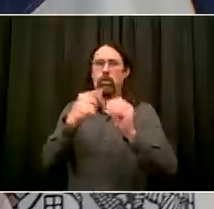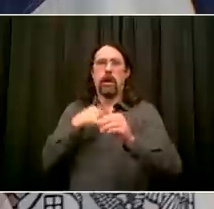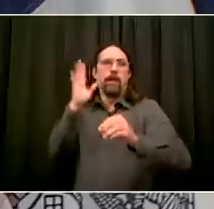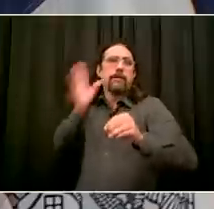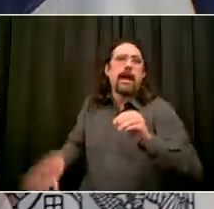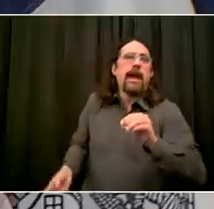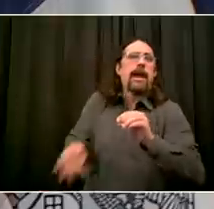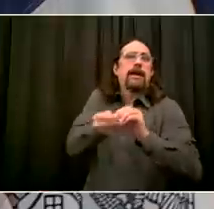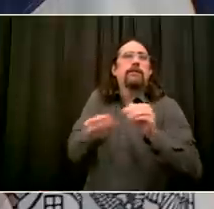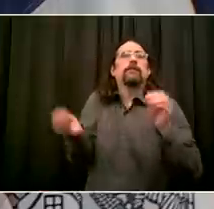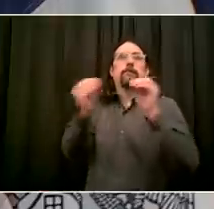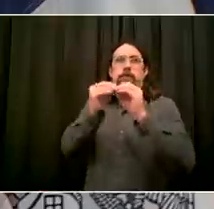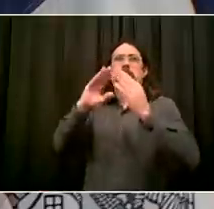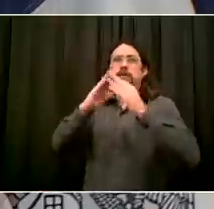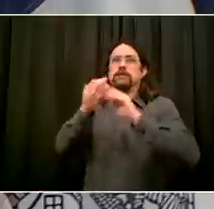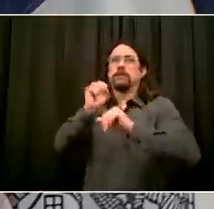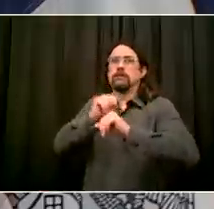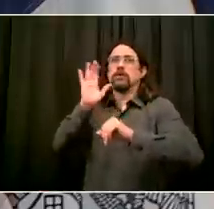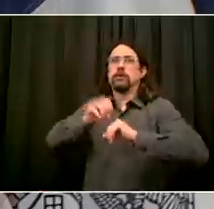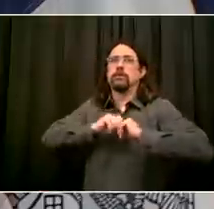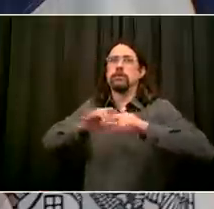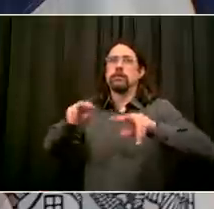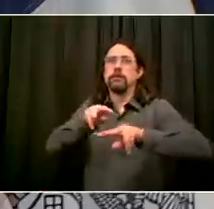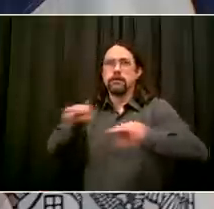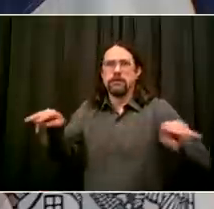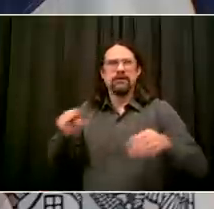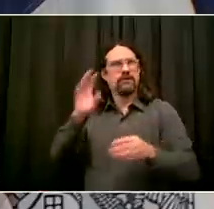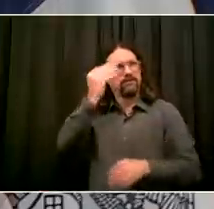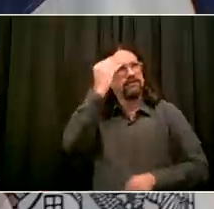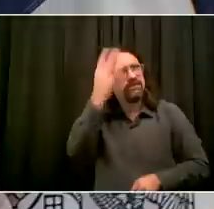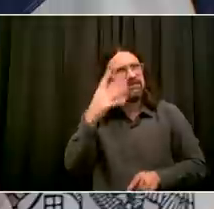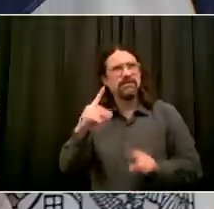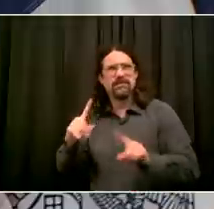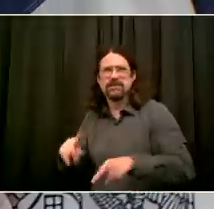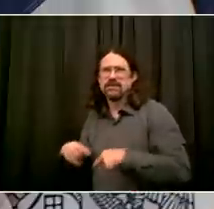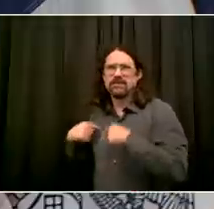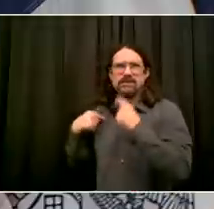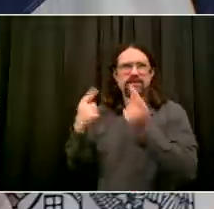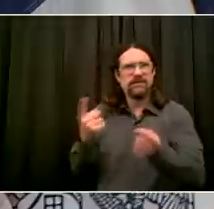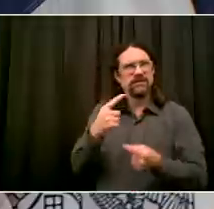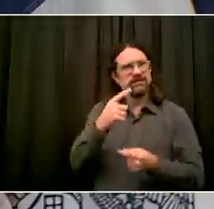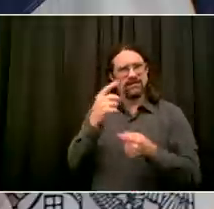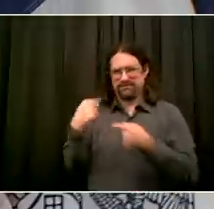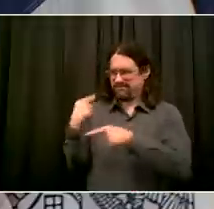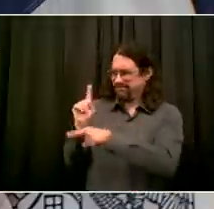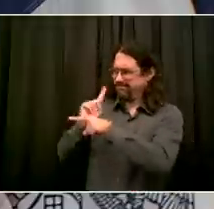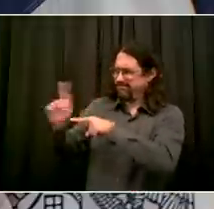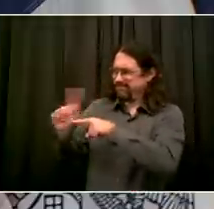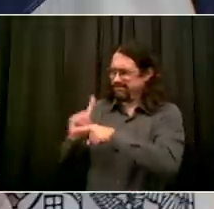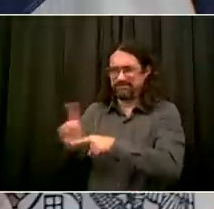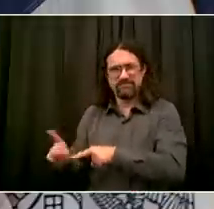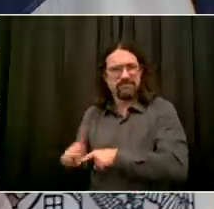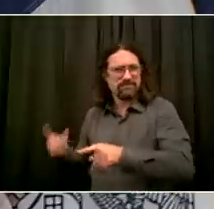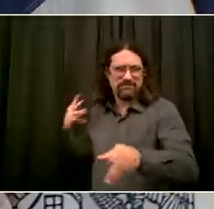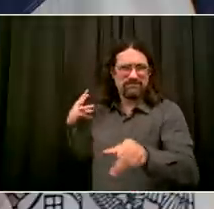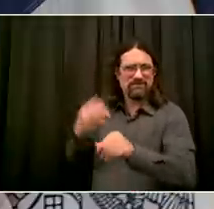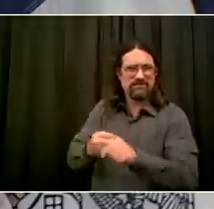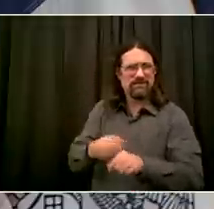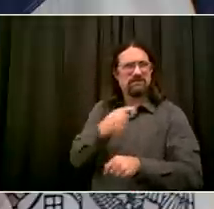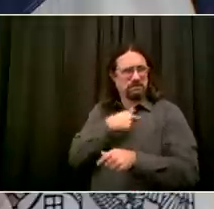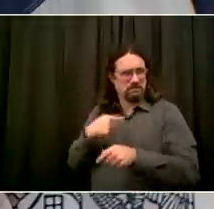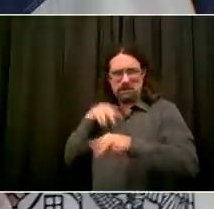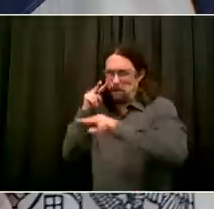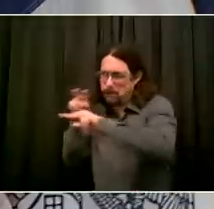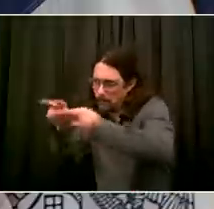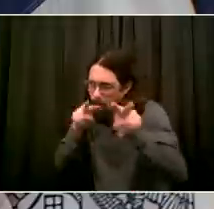businesses, closed down yeshivas, issued summonses, you name it. But what I think is clear here is this is a